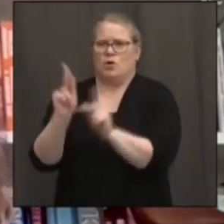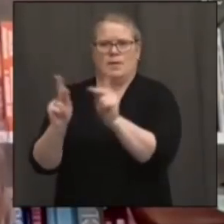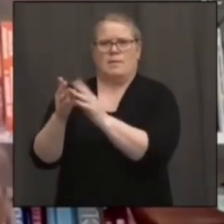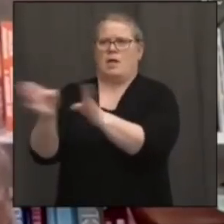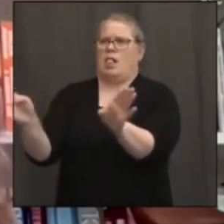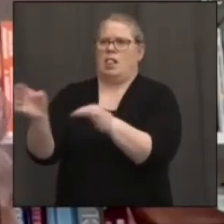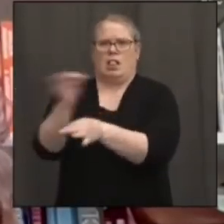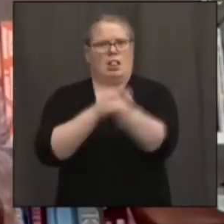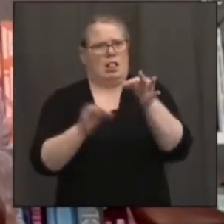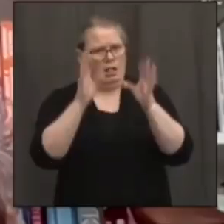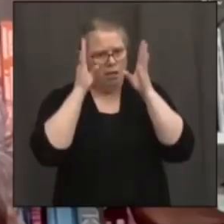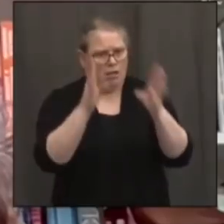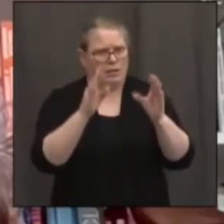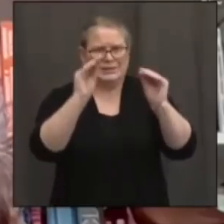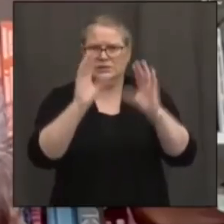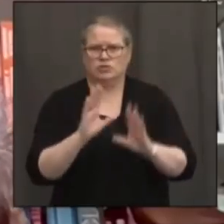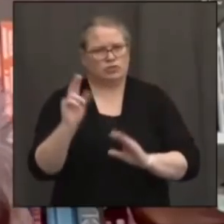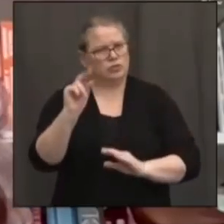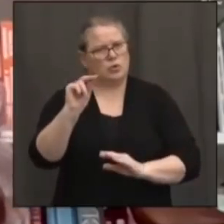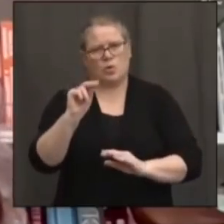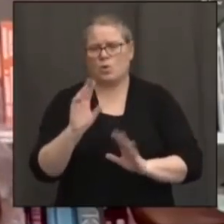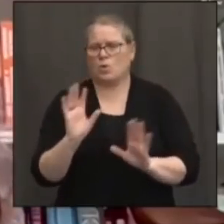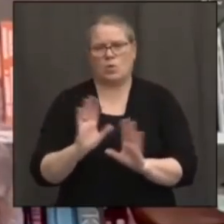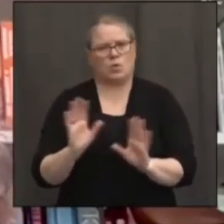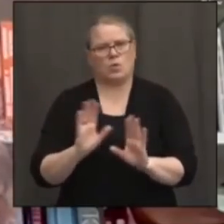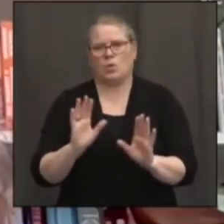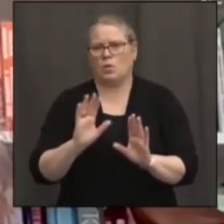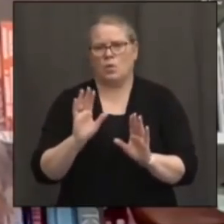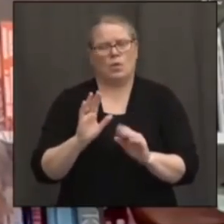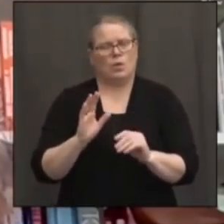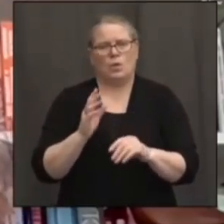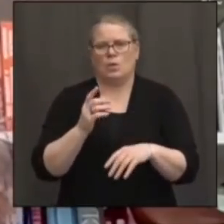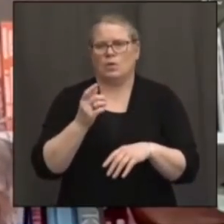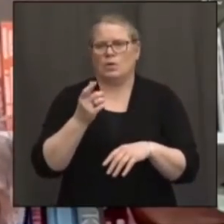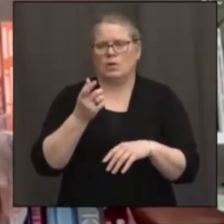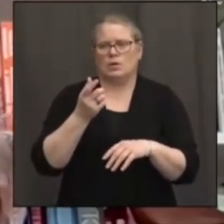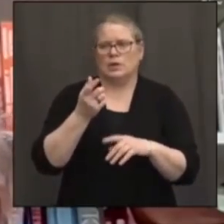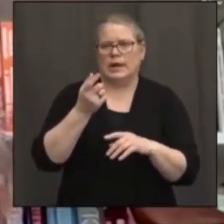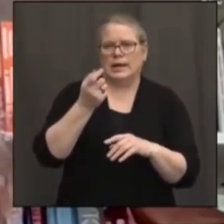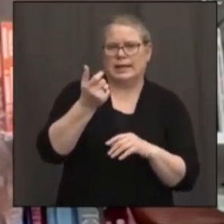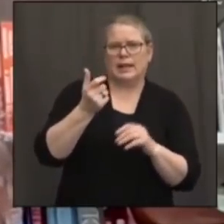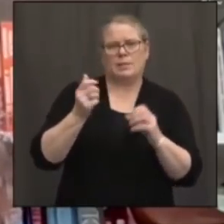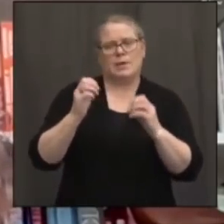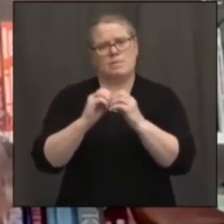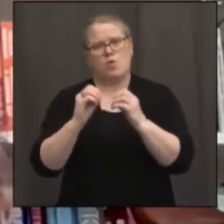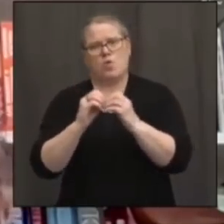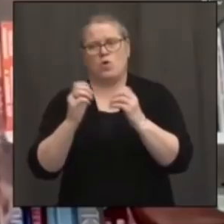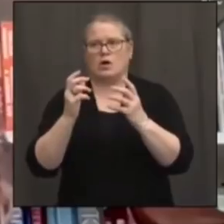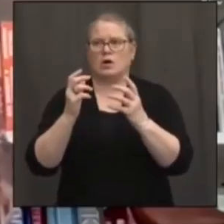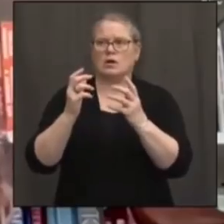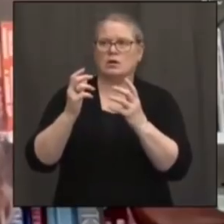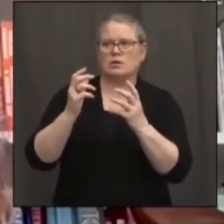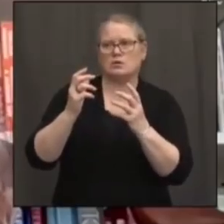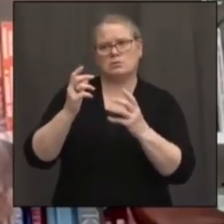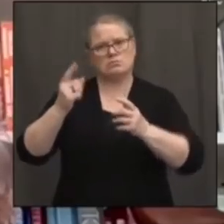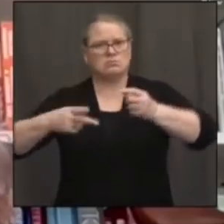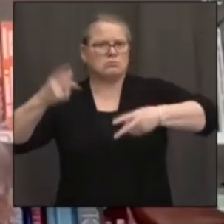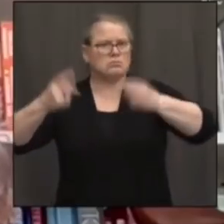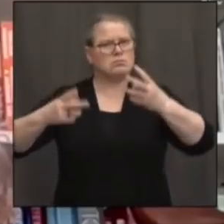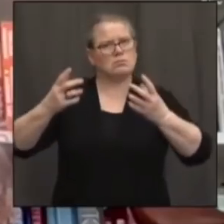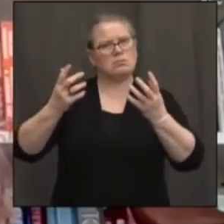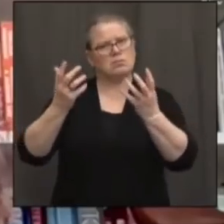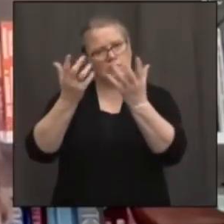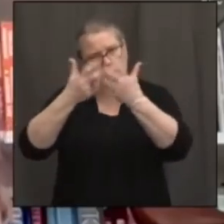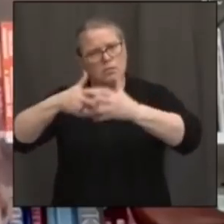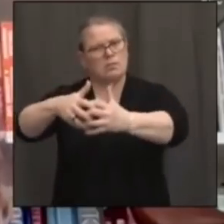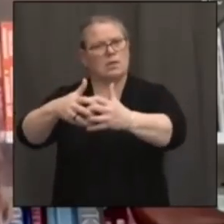only vaccinate teachers. It's a little more of a blended message than that. And most of our local health